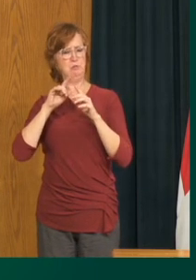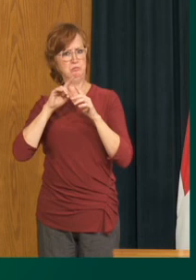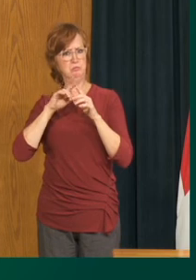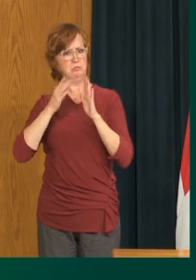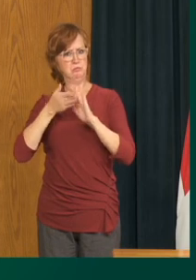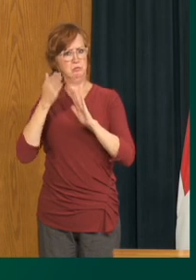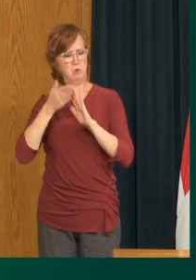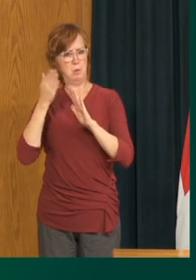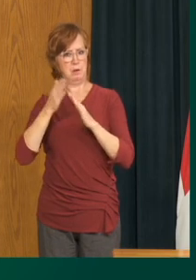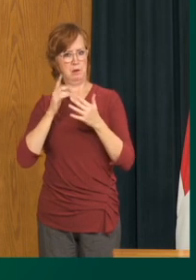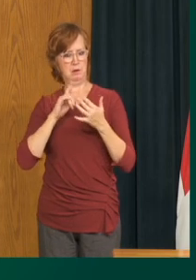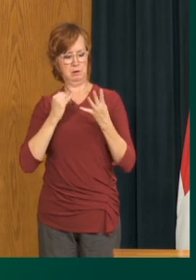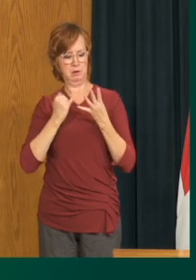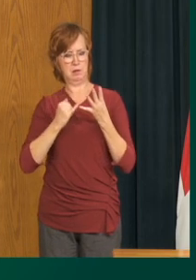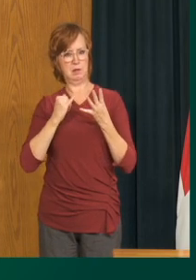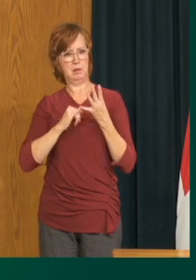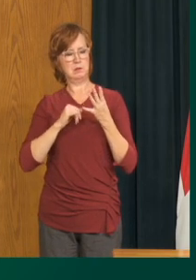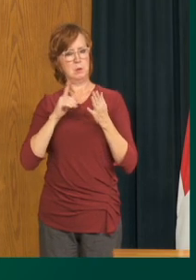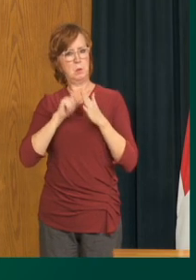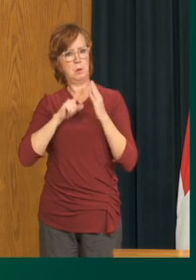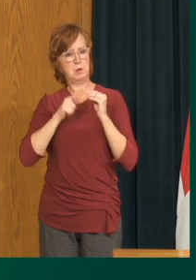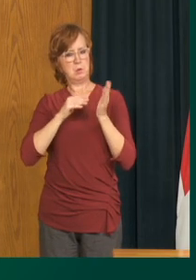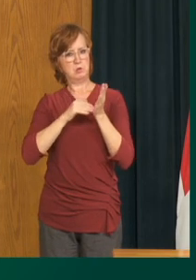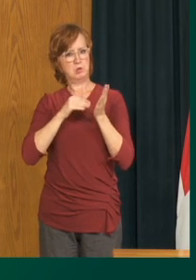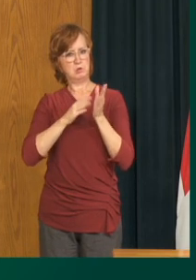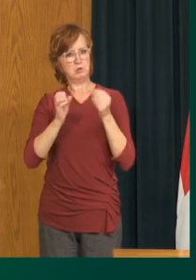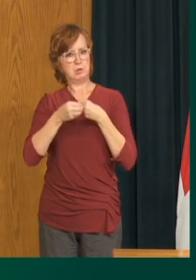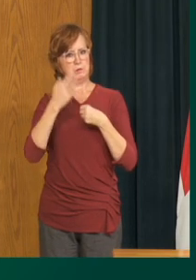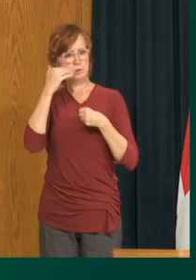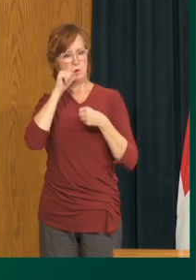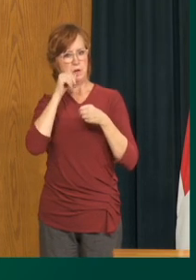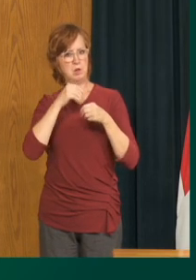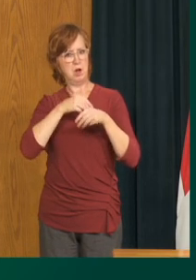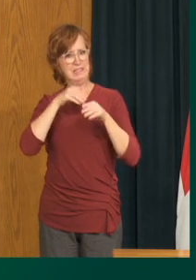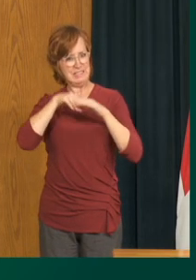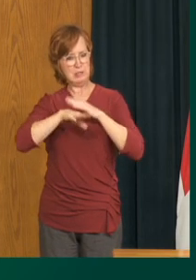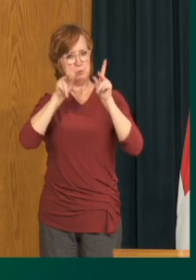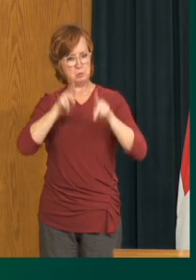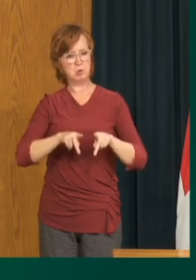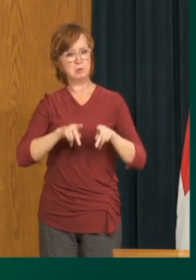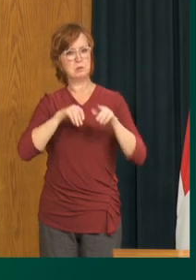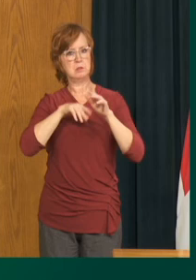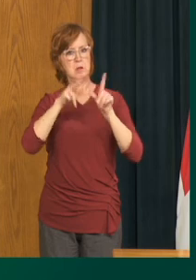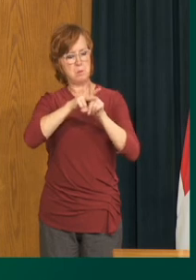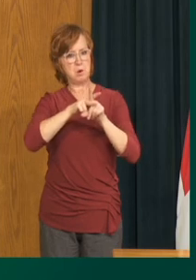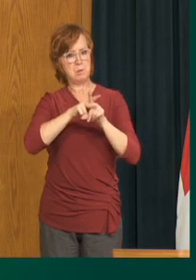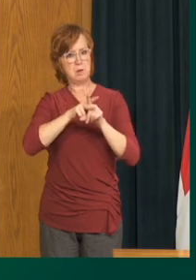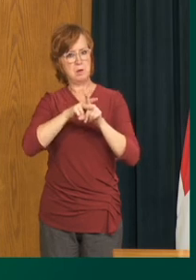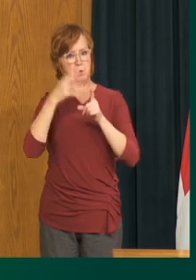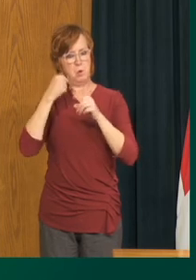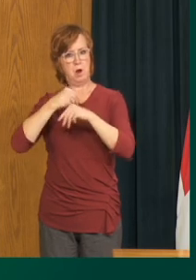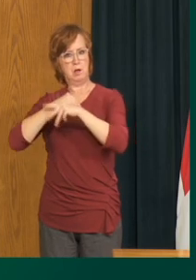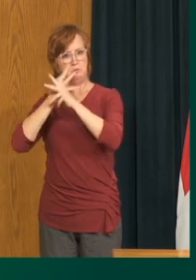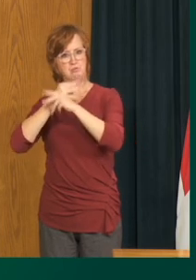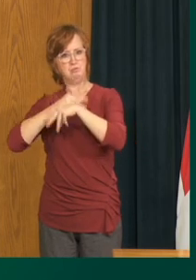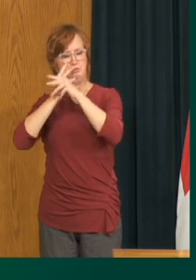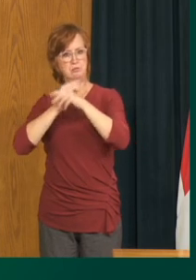with a safe return to services and work in the